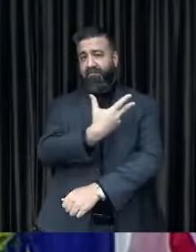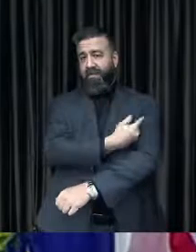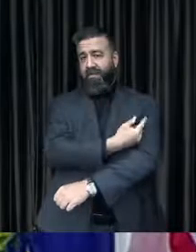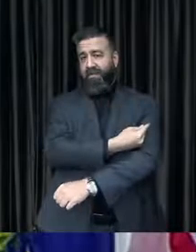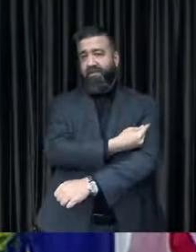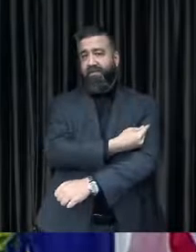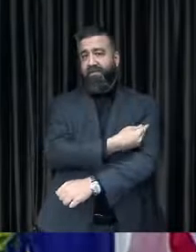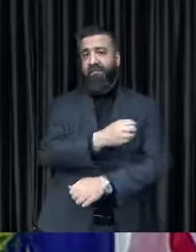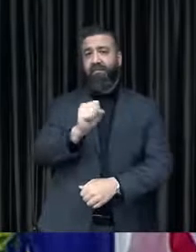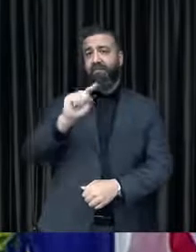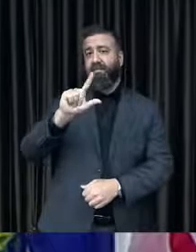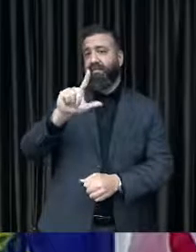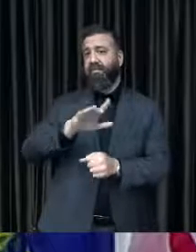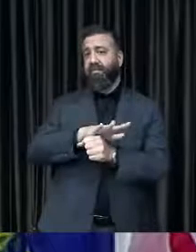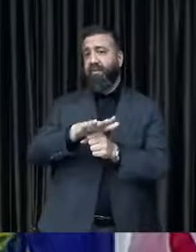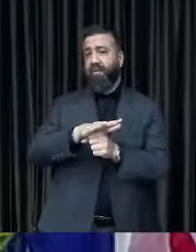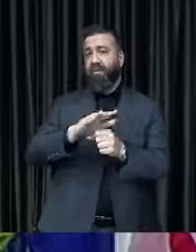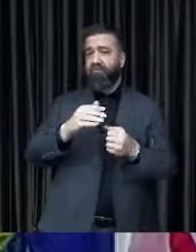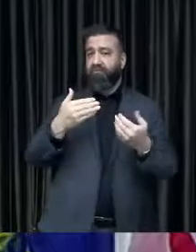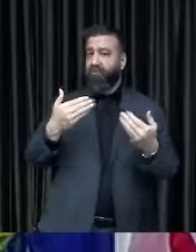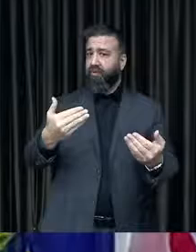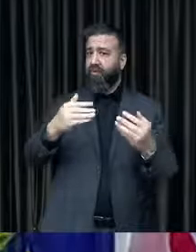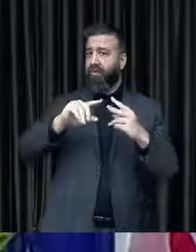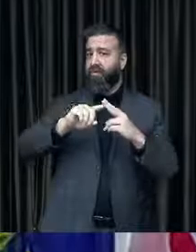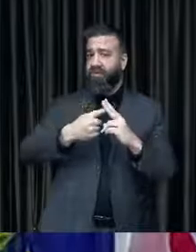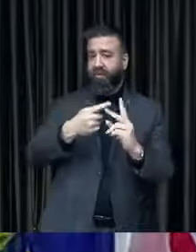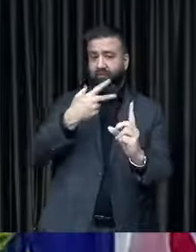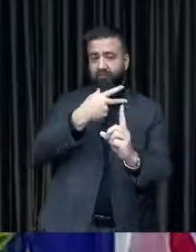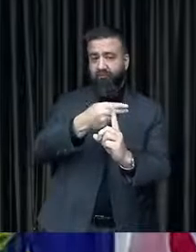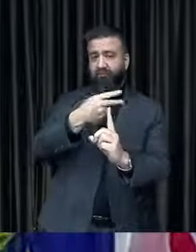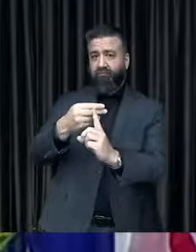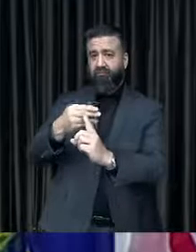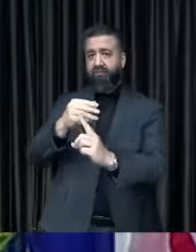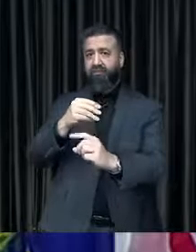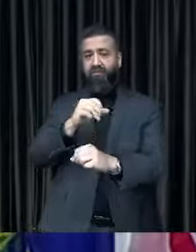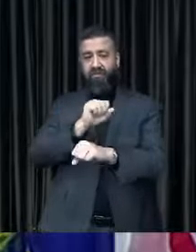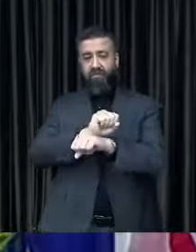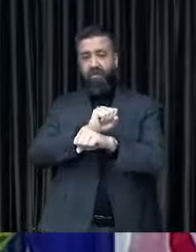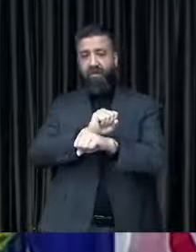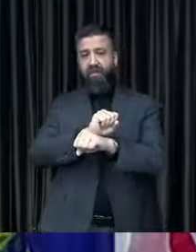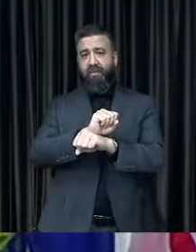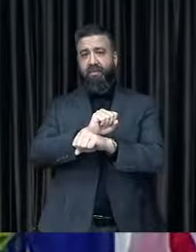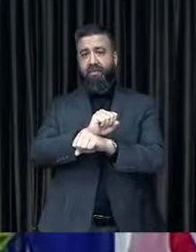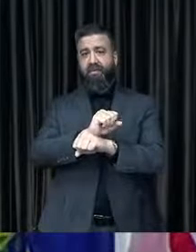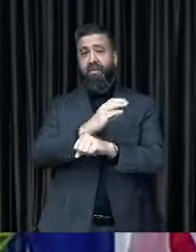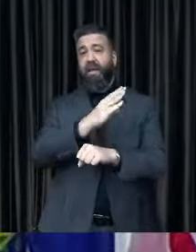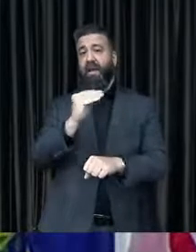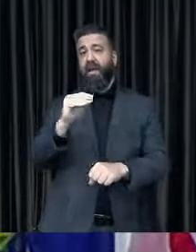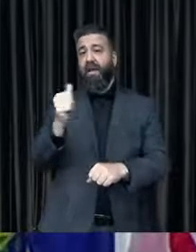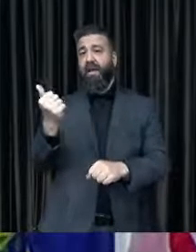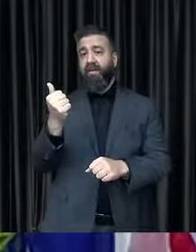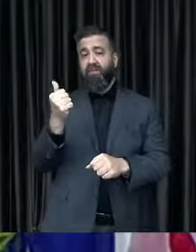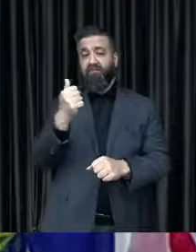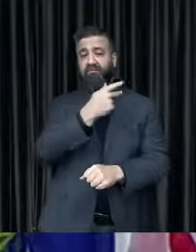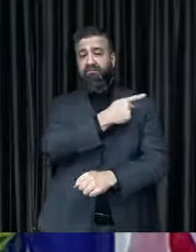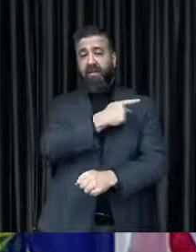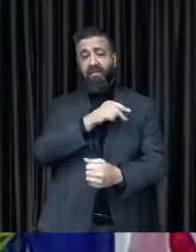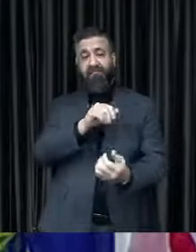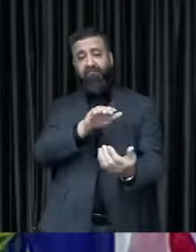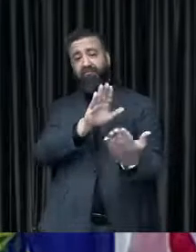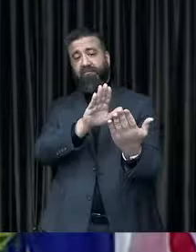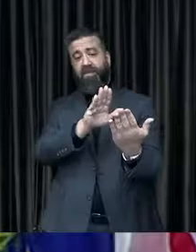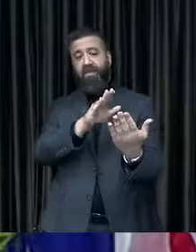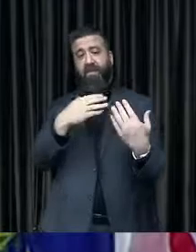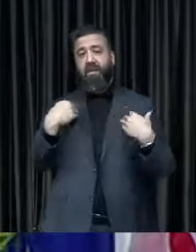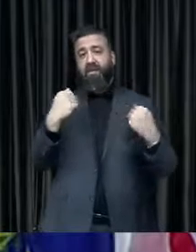Louis County Health Department will begin vaccinating its clinical employees on Friday, and other patient-facing healthcare workers in St.